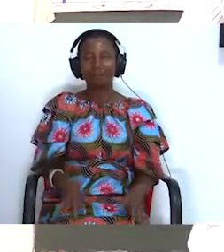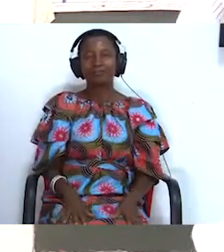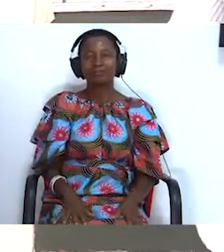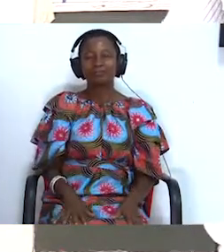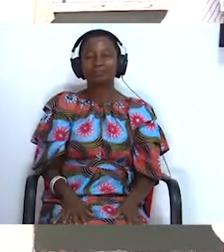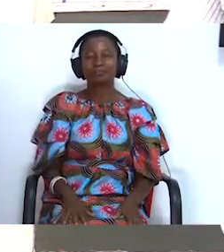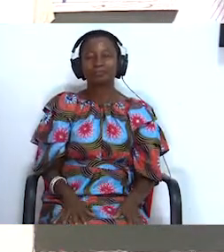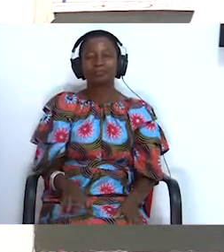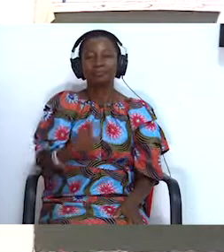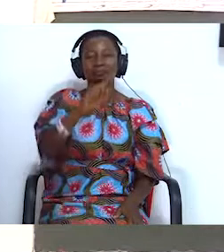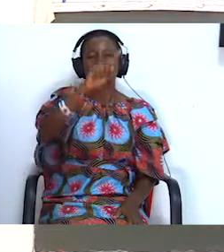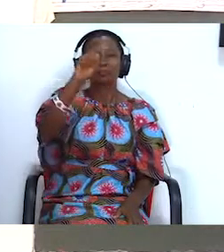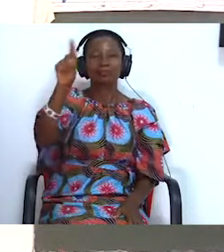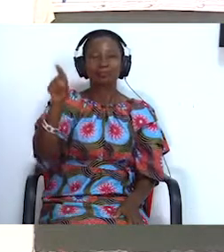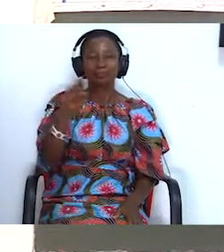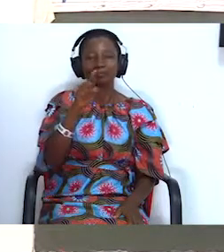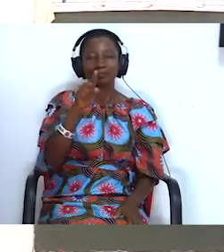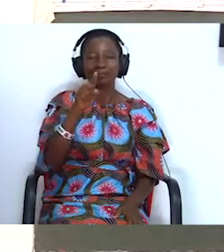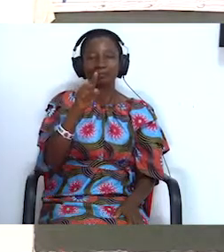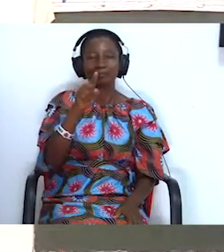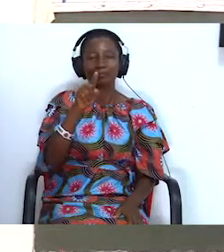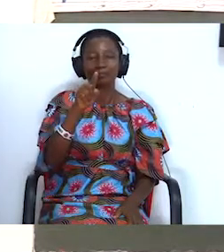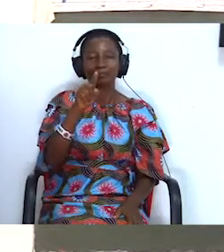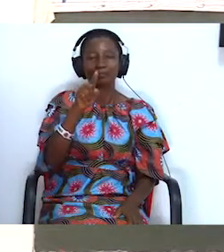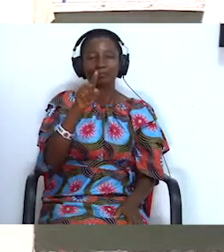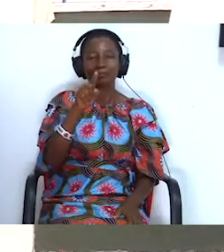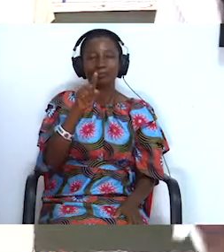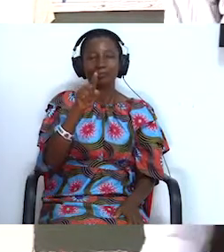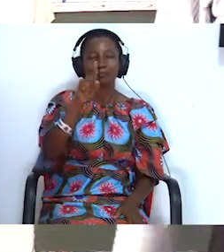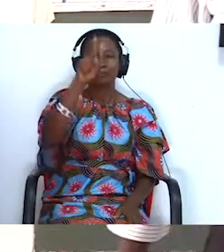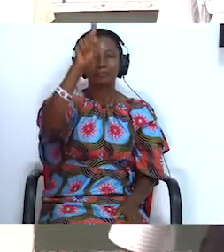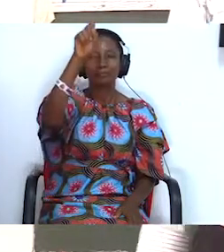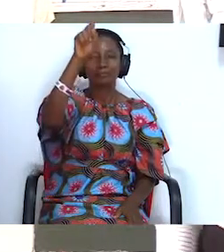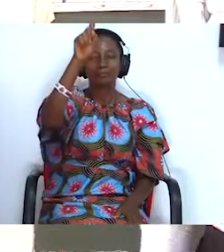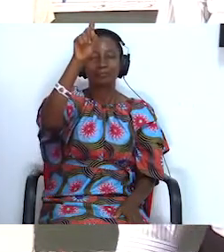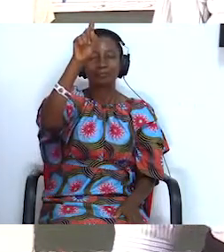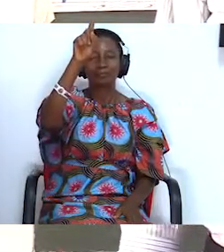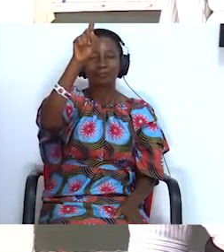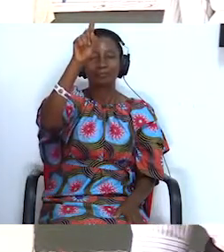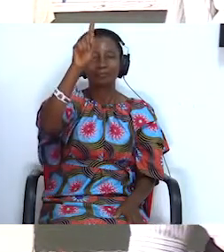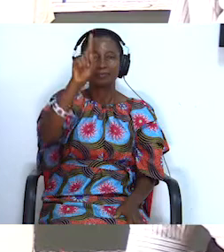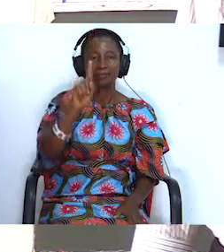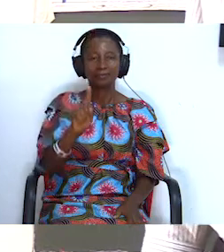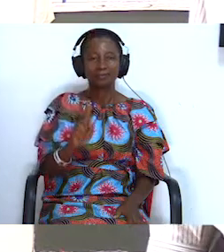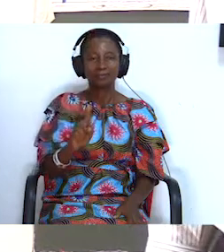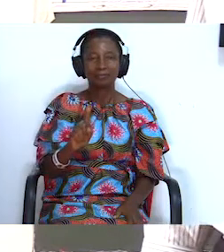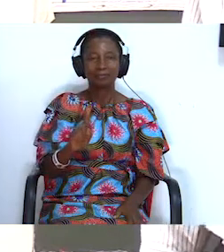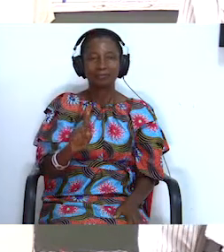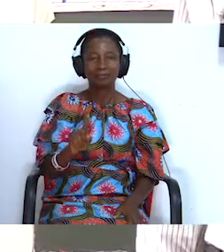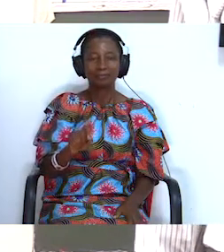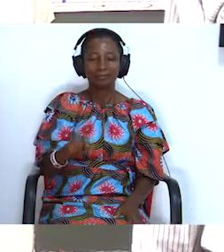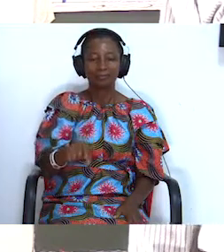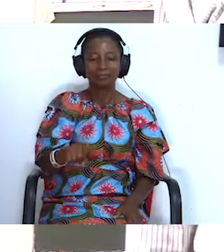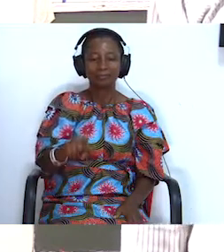down, and a flick. Can you try it on your tables now? Write it on your tables. Let's